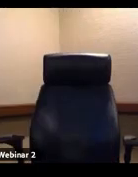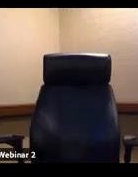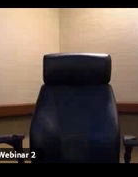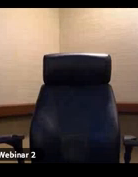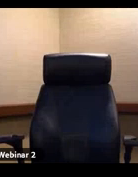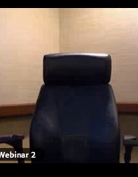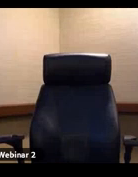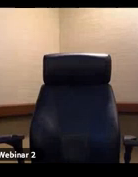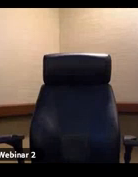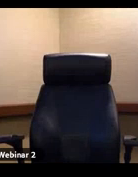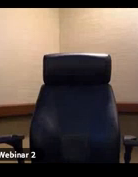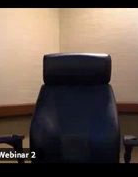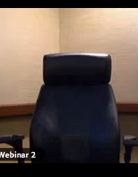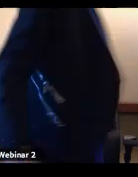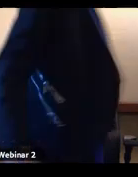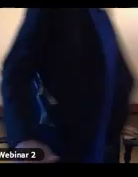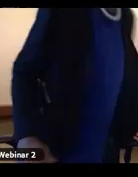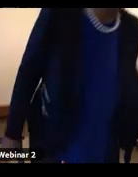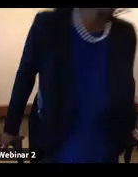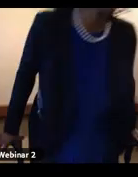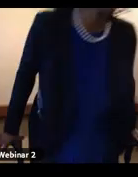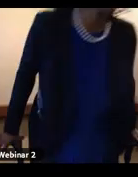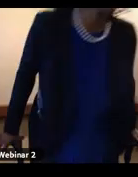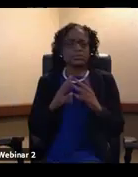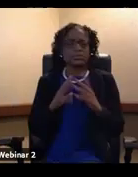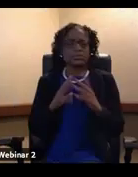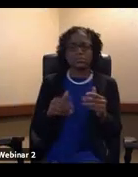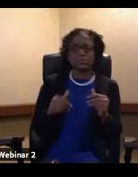Next, I'm going to talk about, hold on one second, I'm sorry.